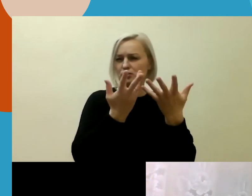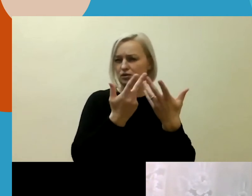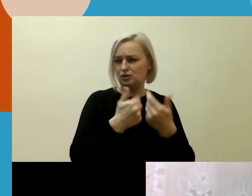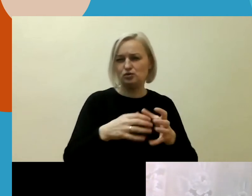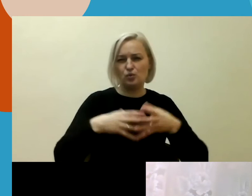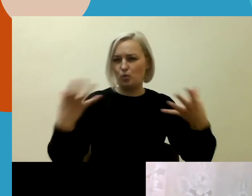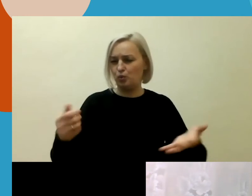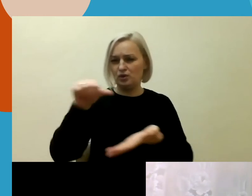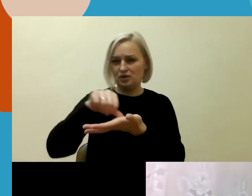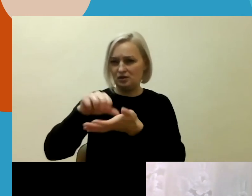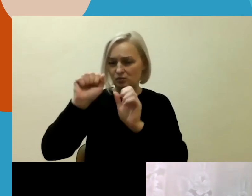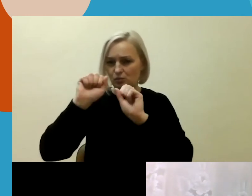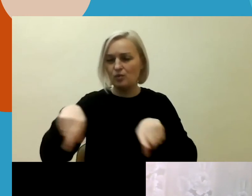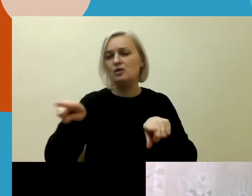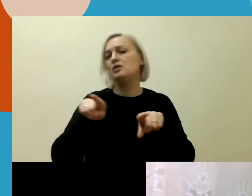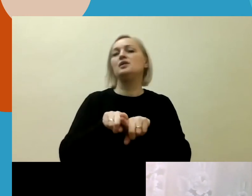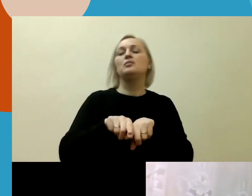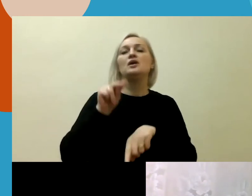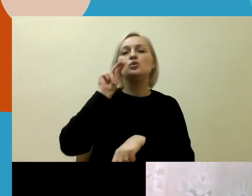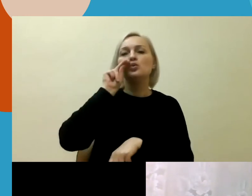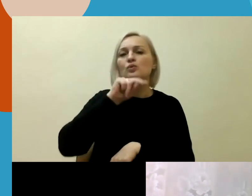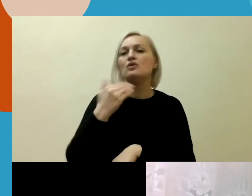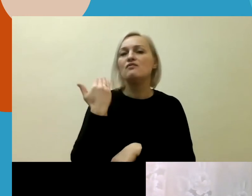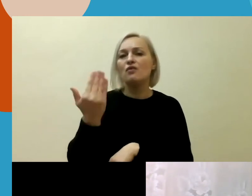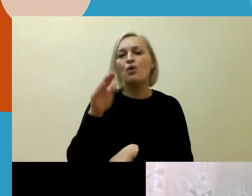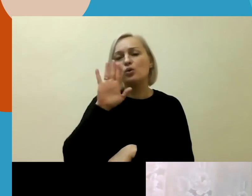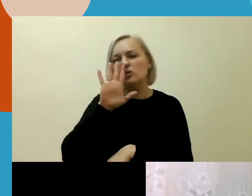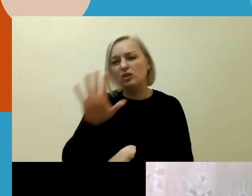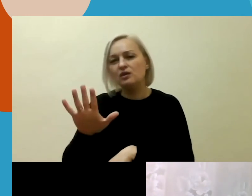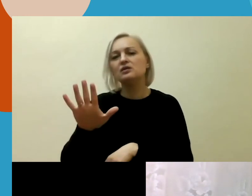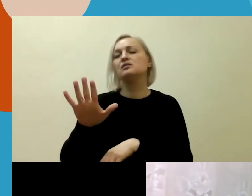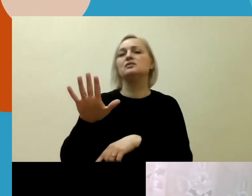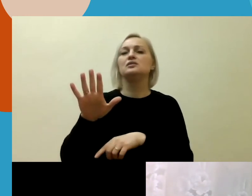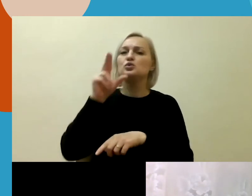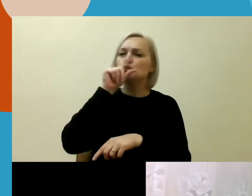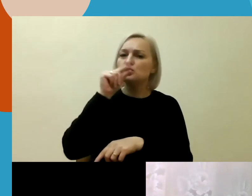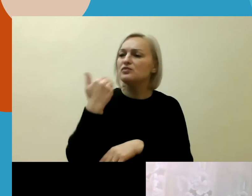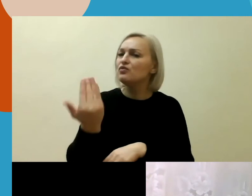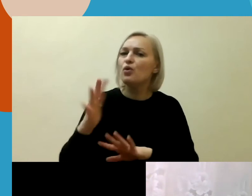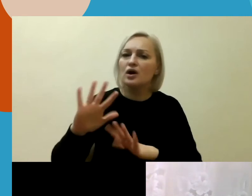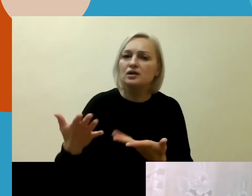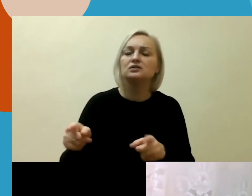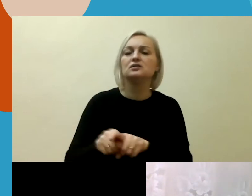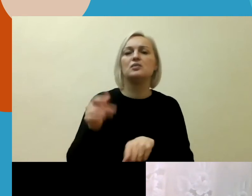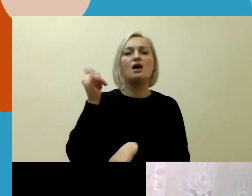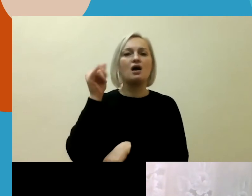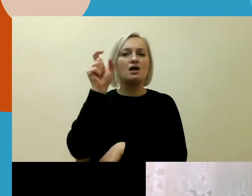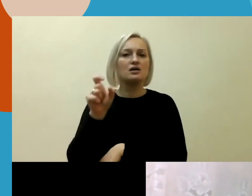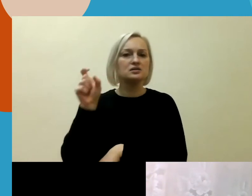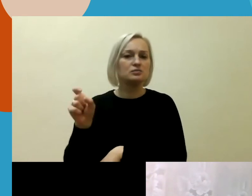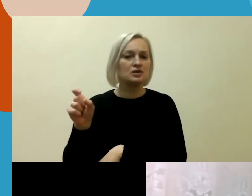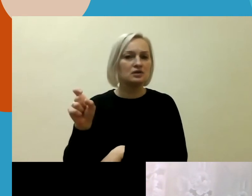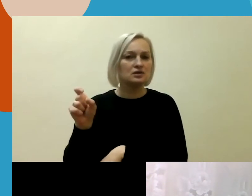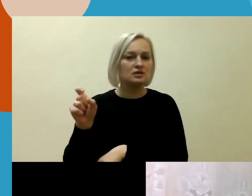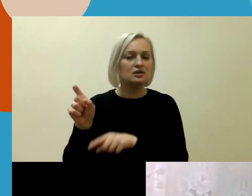the program for distant learning. During this distant learning, quite a number of officers will be able to take part, and